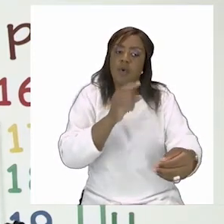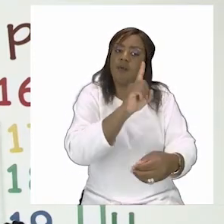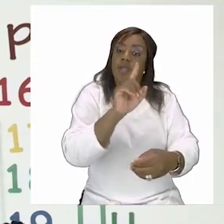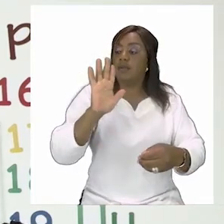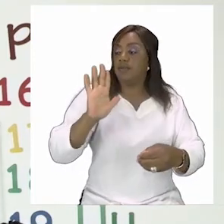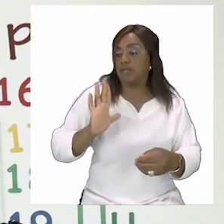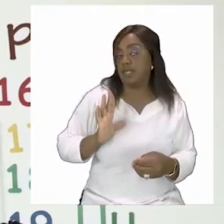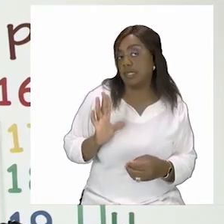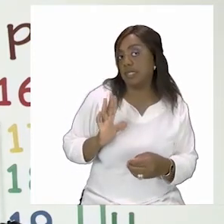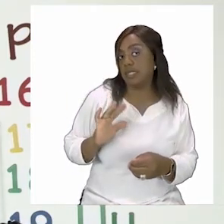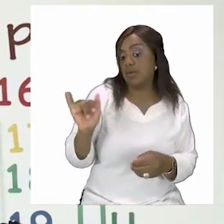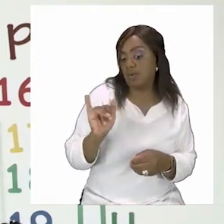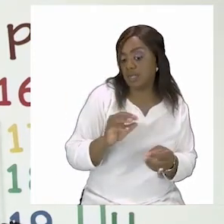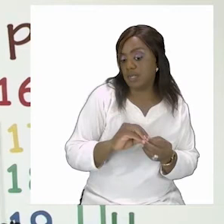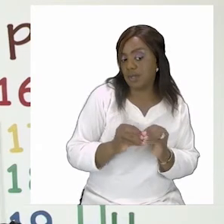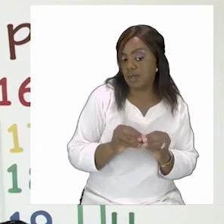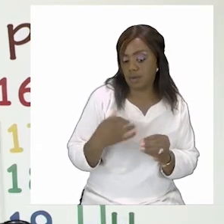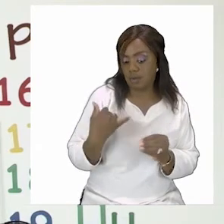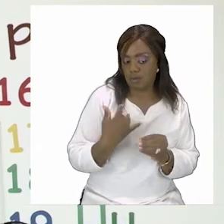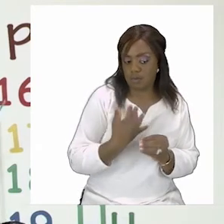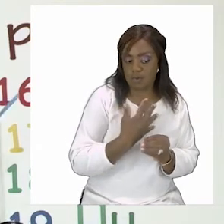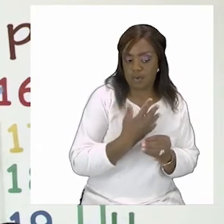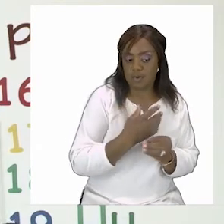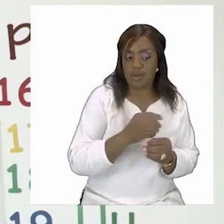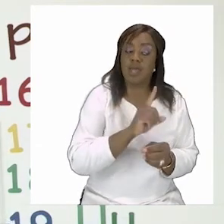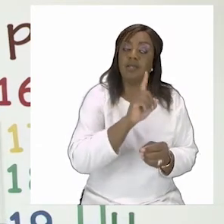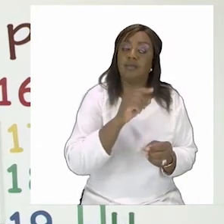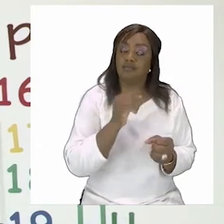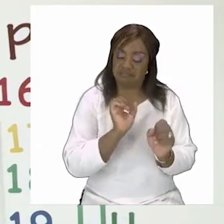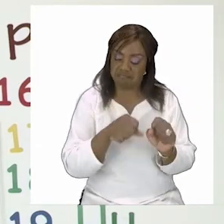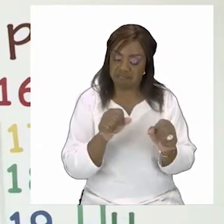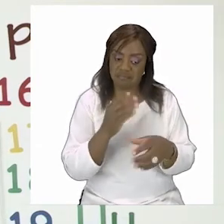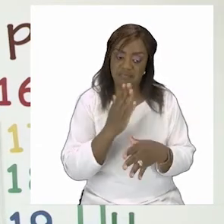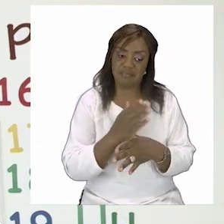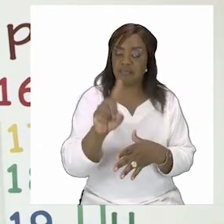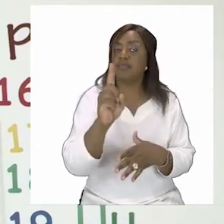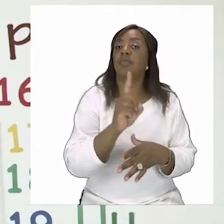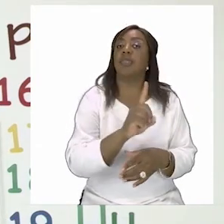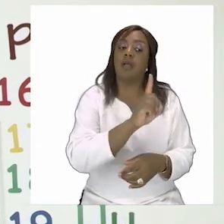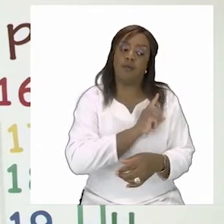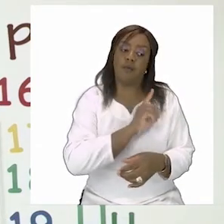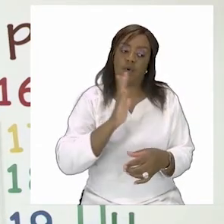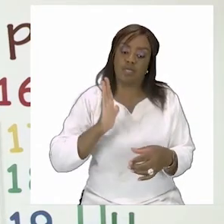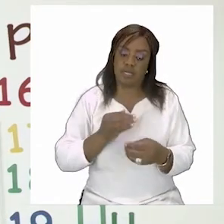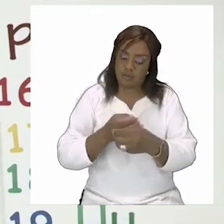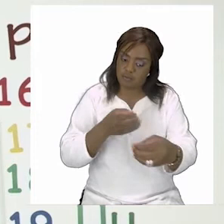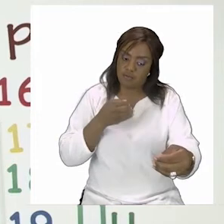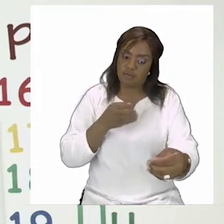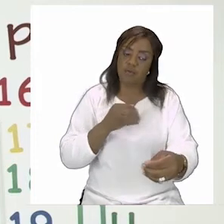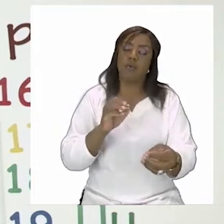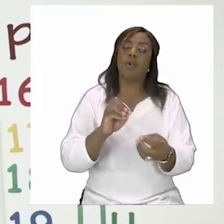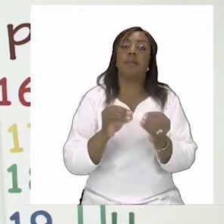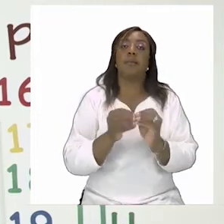15? Good job. It is 14. The number in